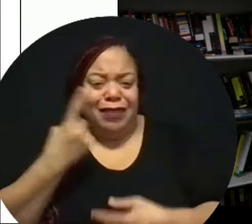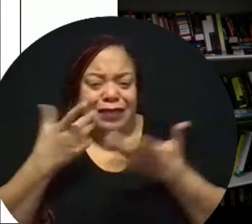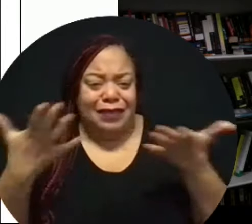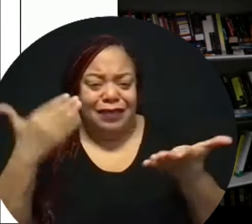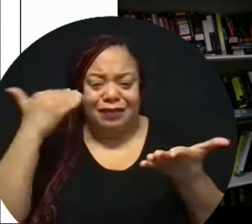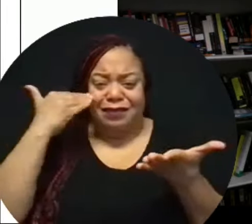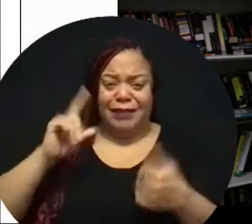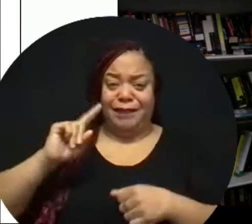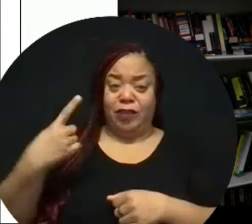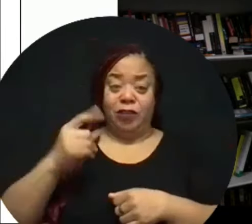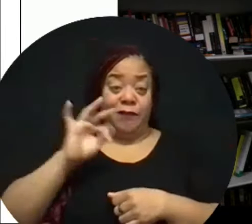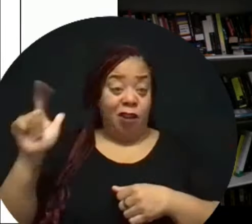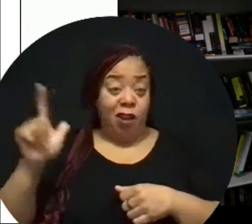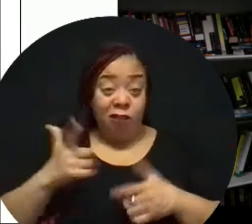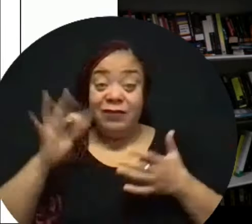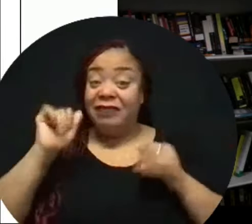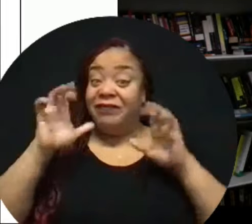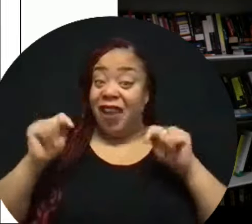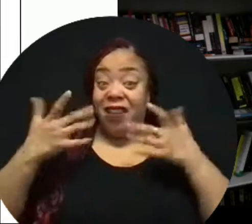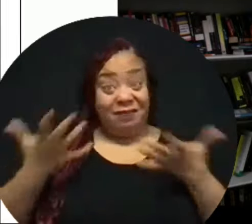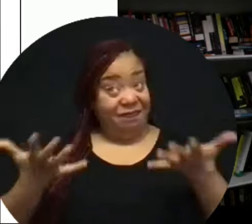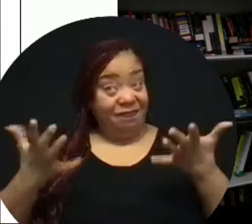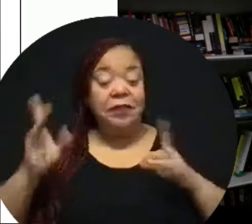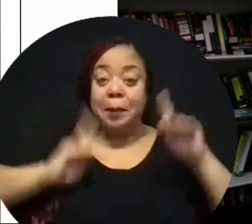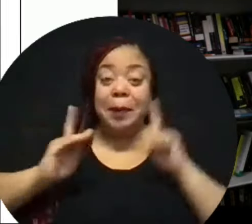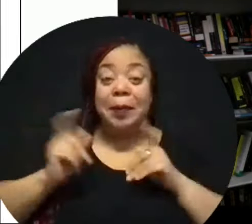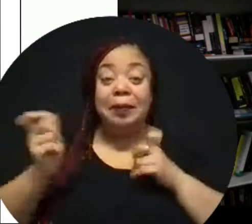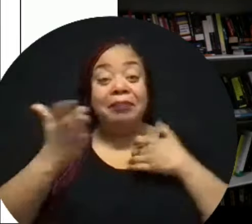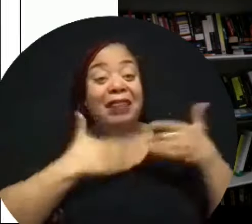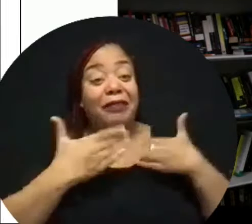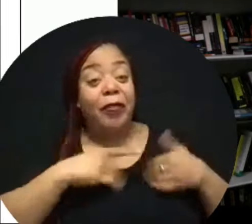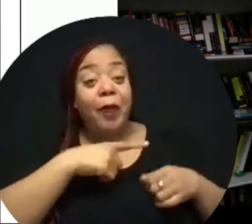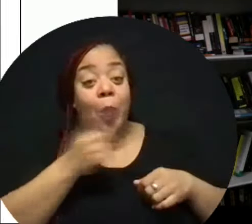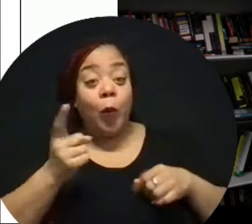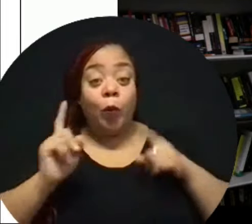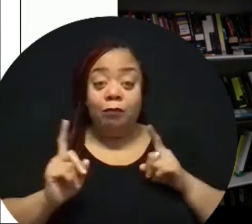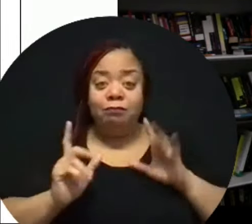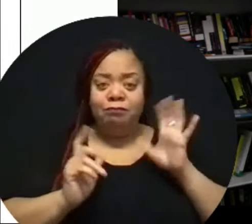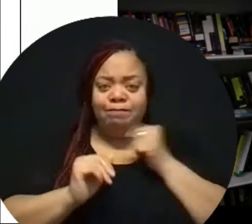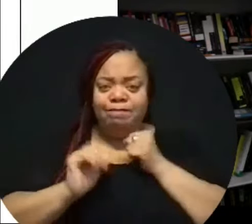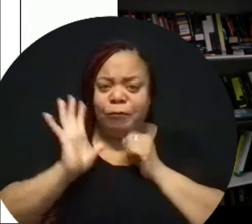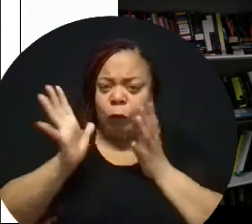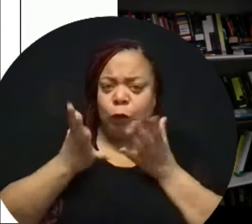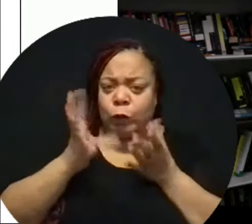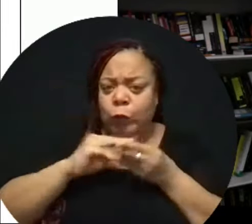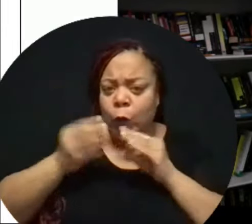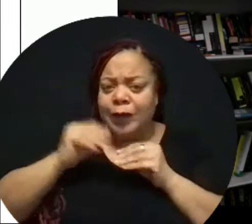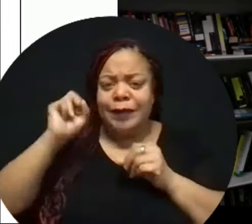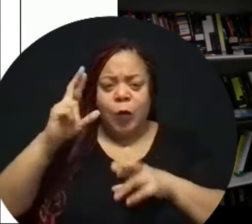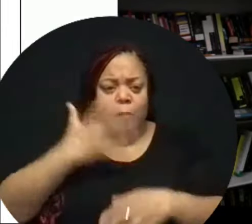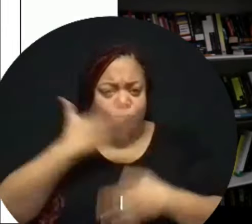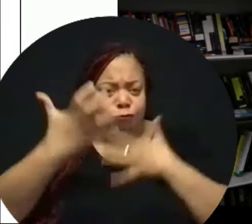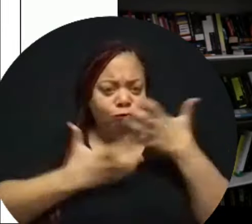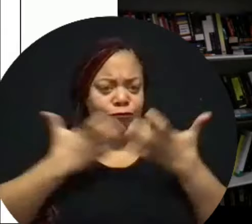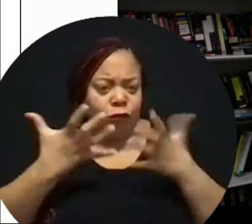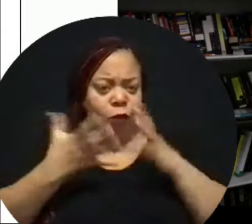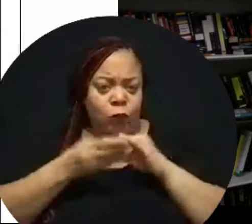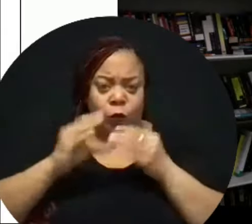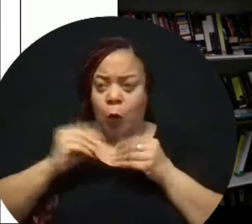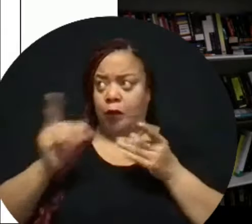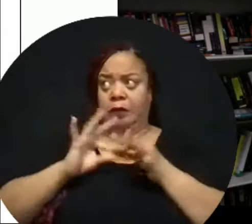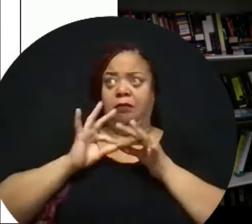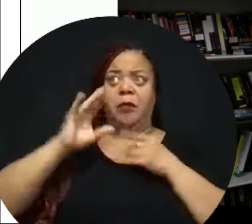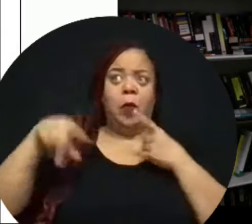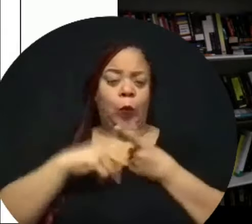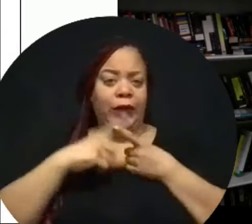in the woods, that's a whole other kind of fugitive relationship that doesn't correspond with what the